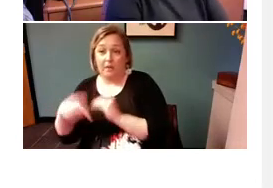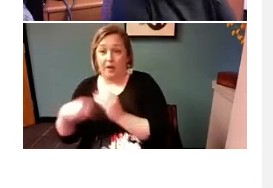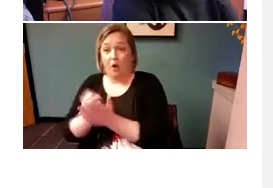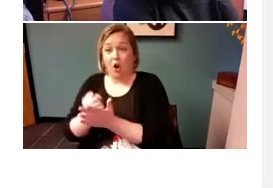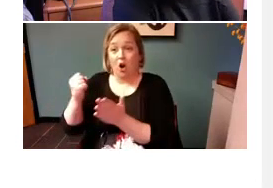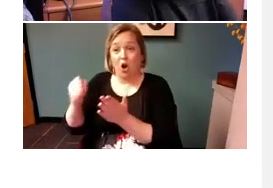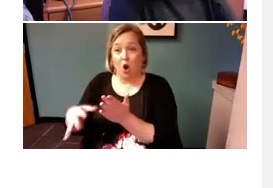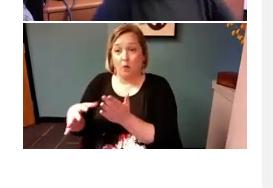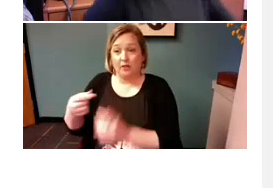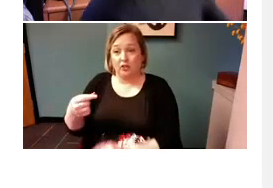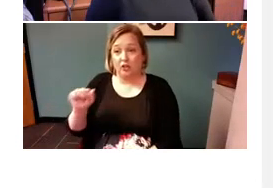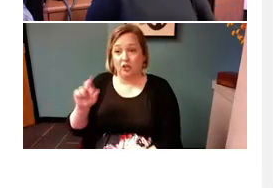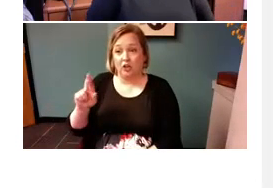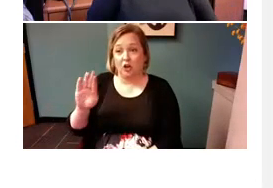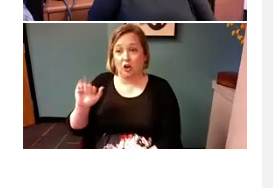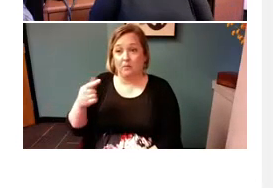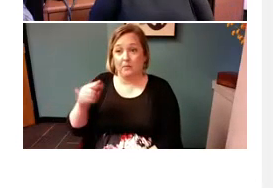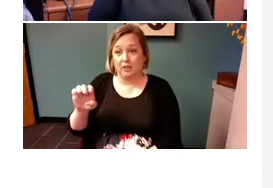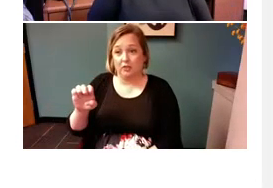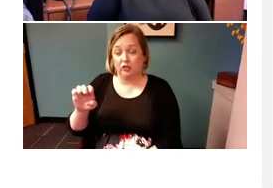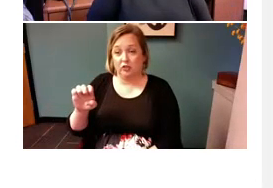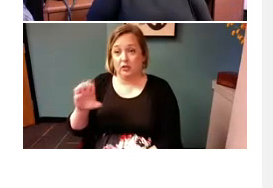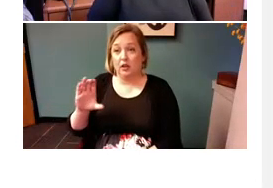Let's say that we have,